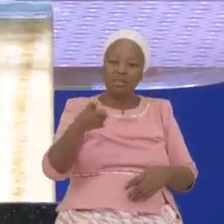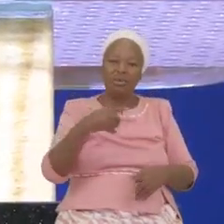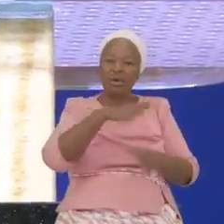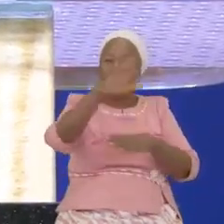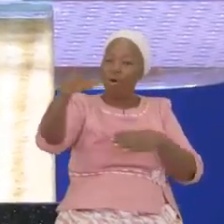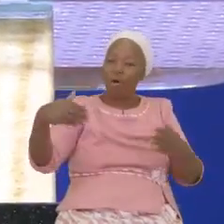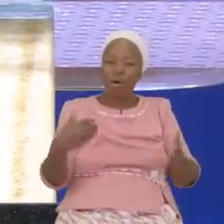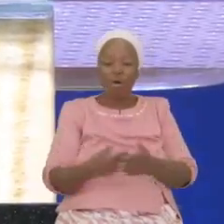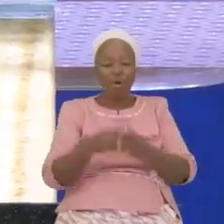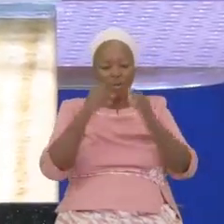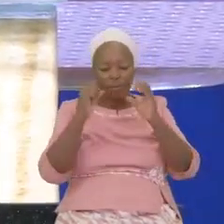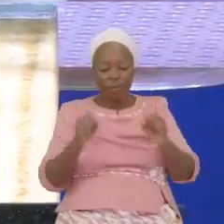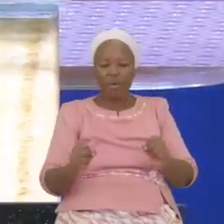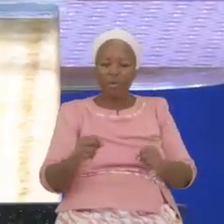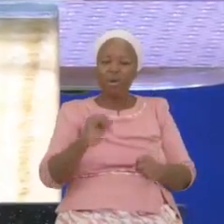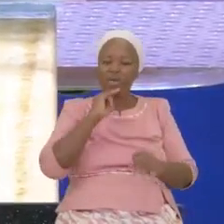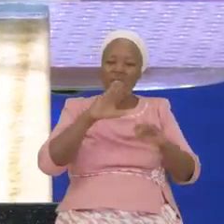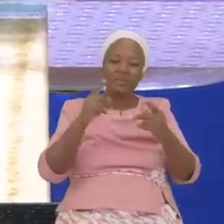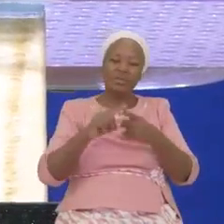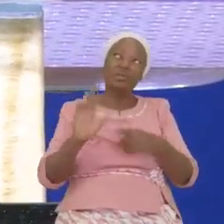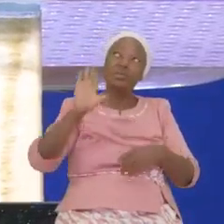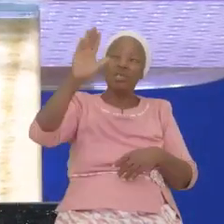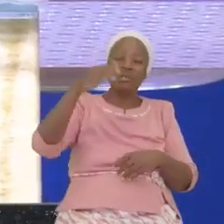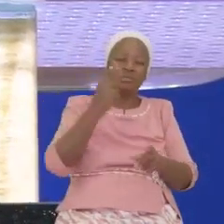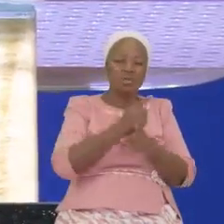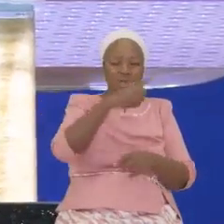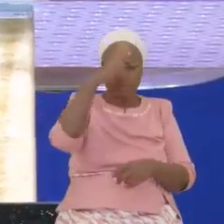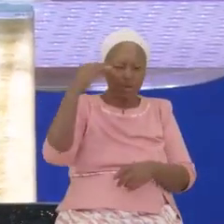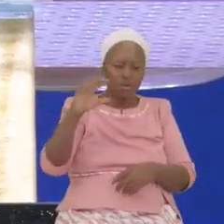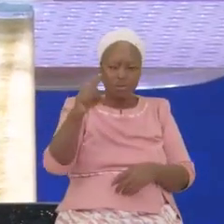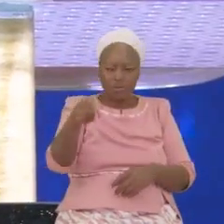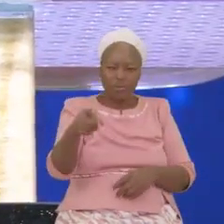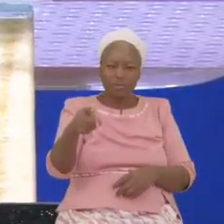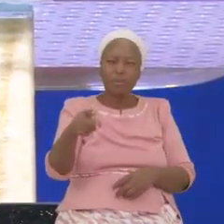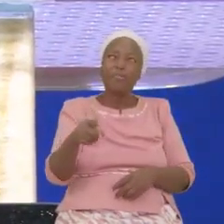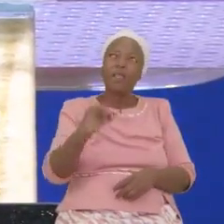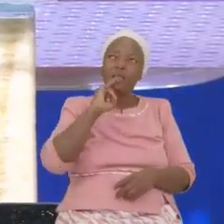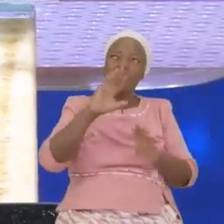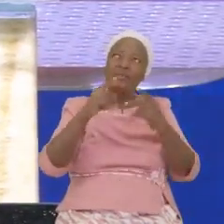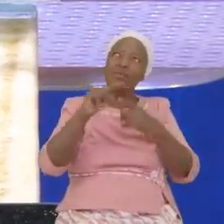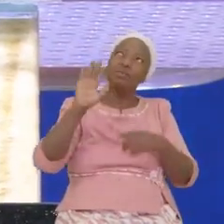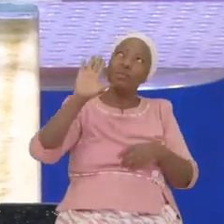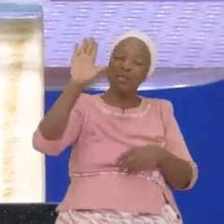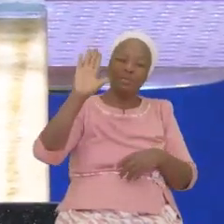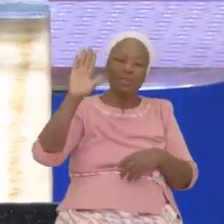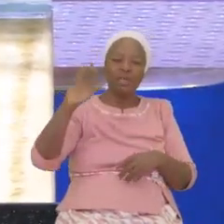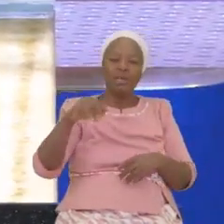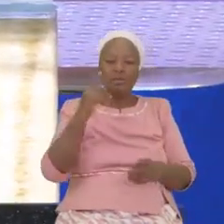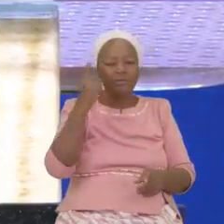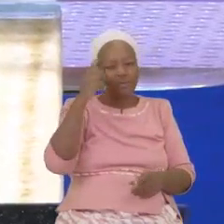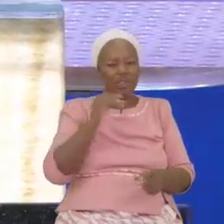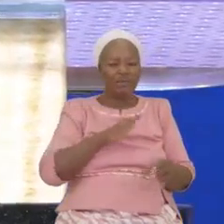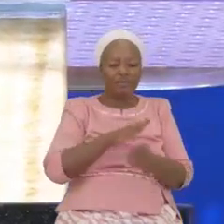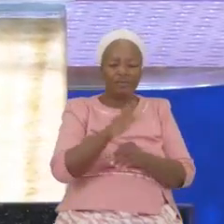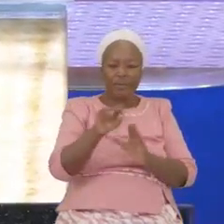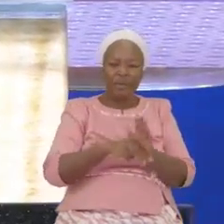power is given unto him for your sake. It's given unto him for the